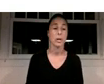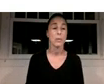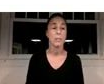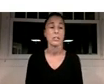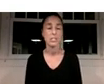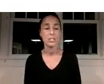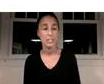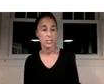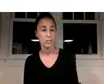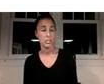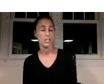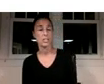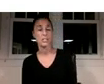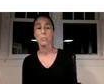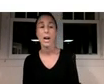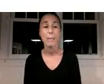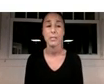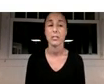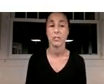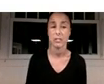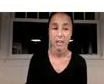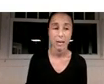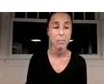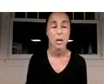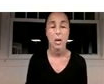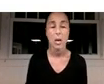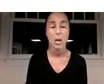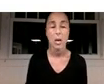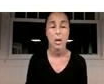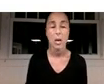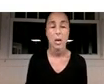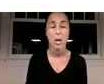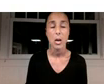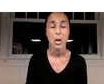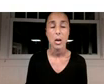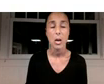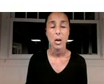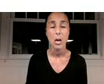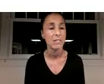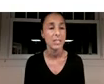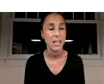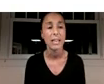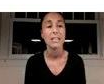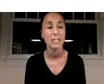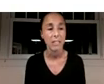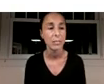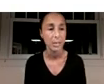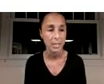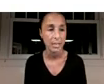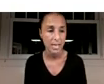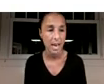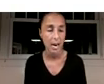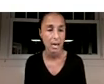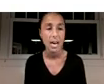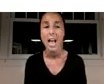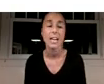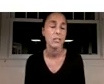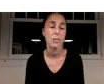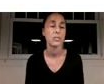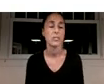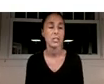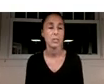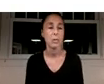a number of your homeowners and civic associations, and we're happy to do the same. We are just not in the same place of design and development as they